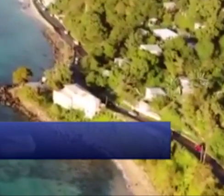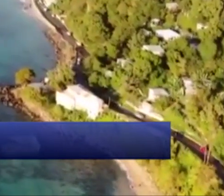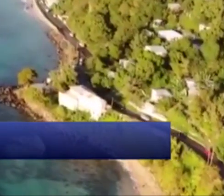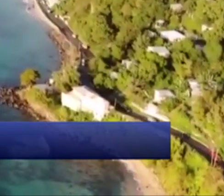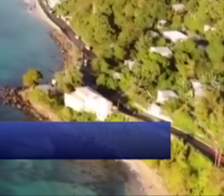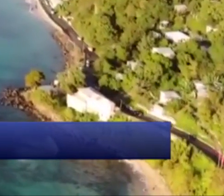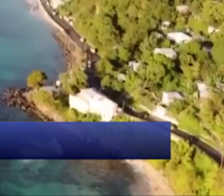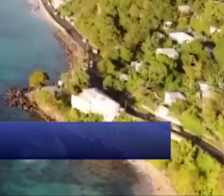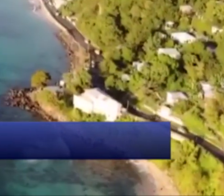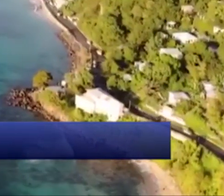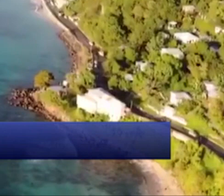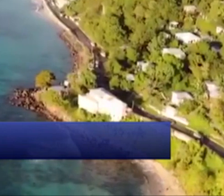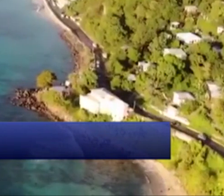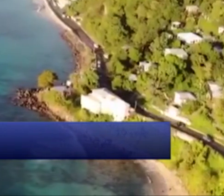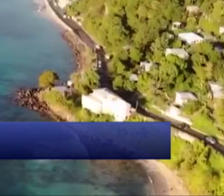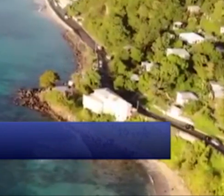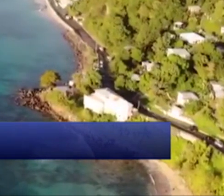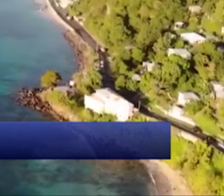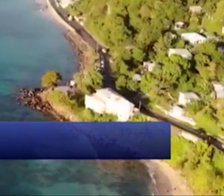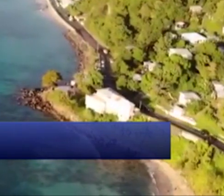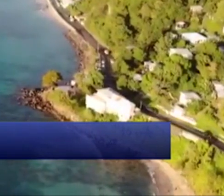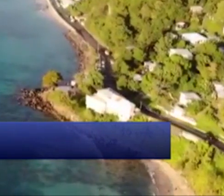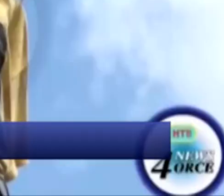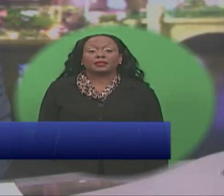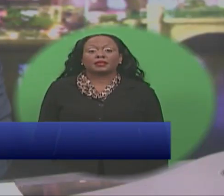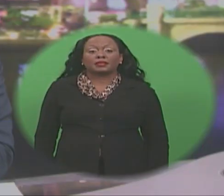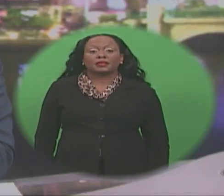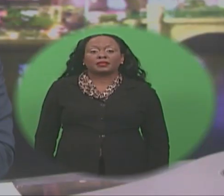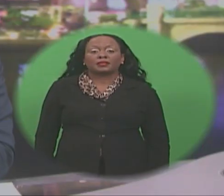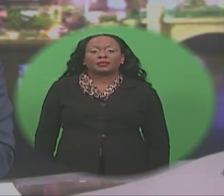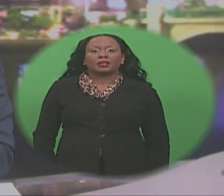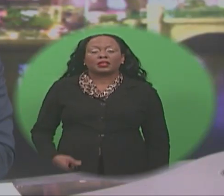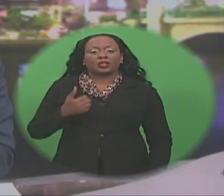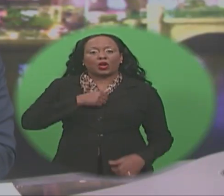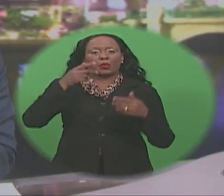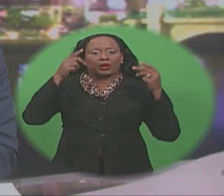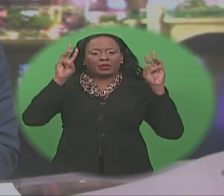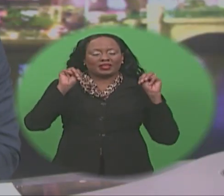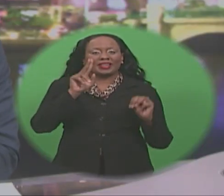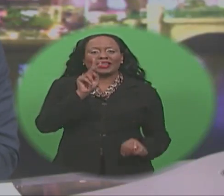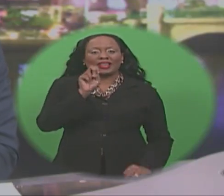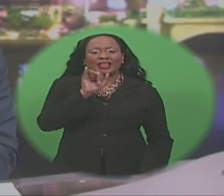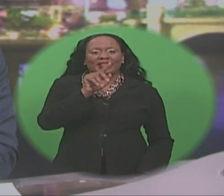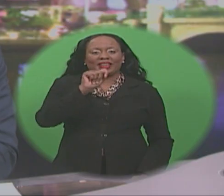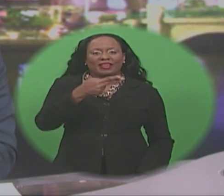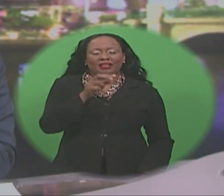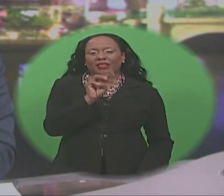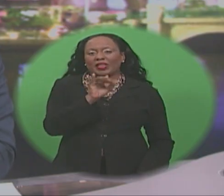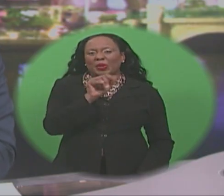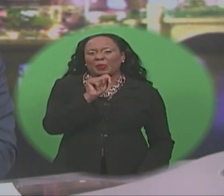going to be very wide for his candidates. That is basically what he was saying. And of course, as Prime Minister Keith Mitchell. In St.